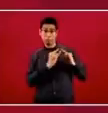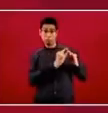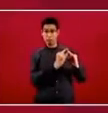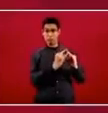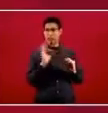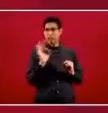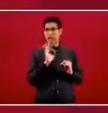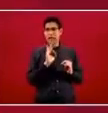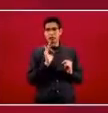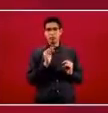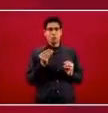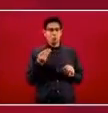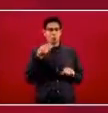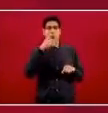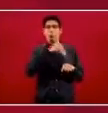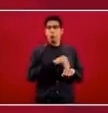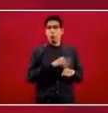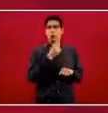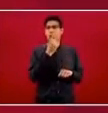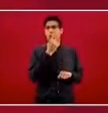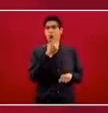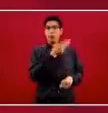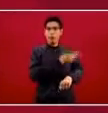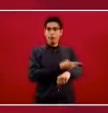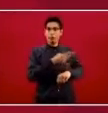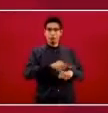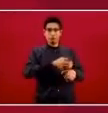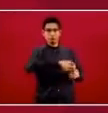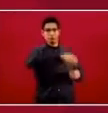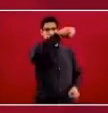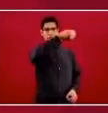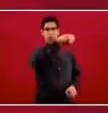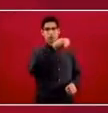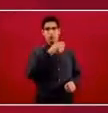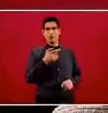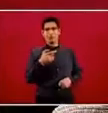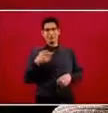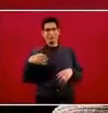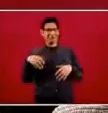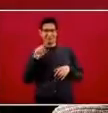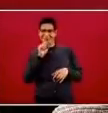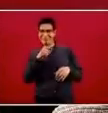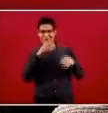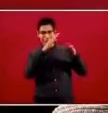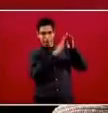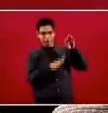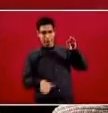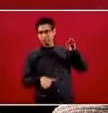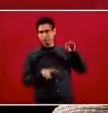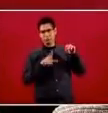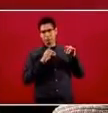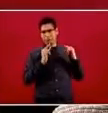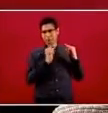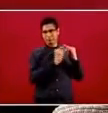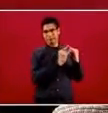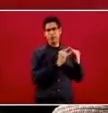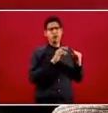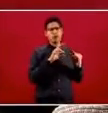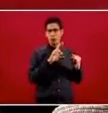to implement things like inflatable hospitals,